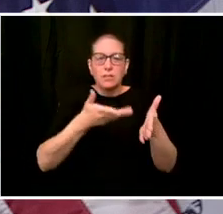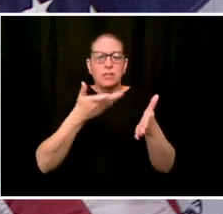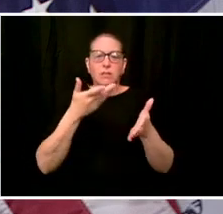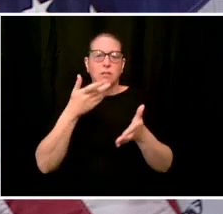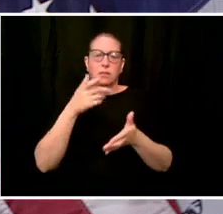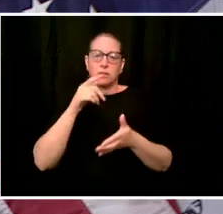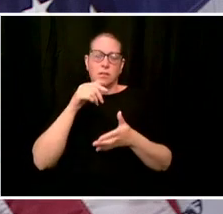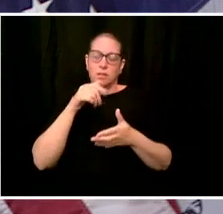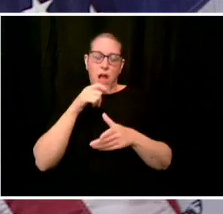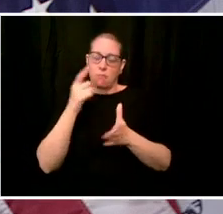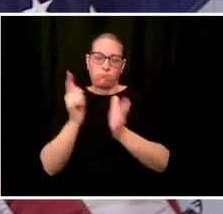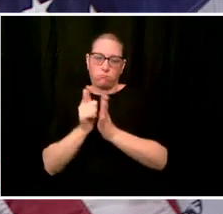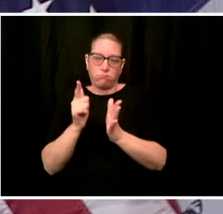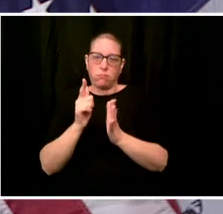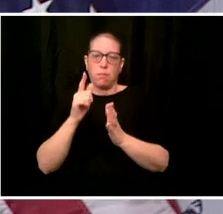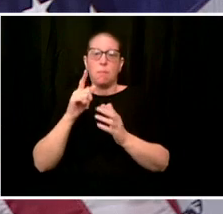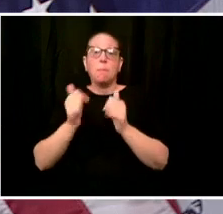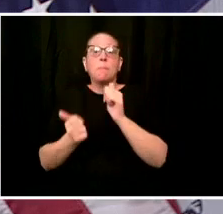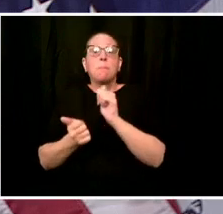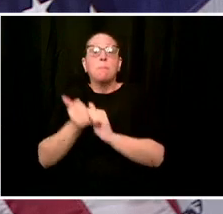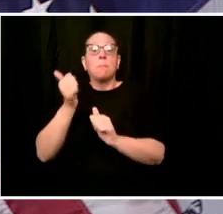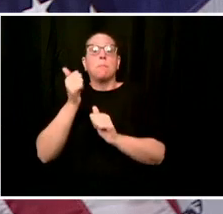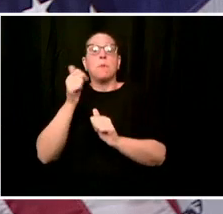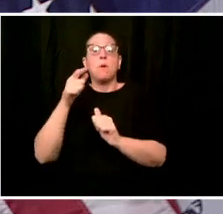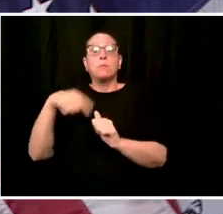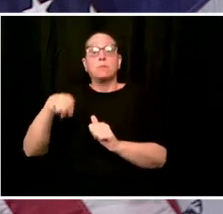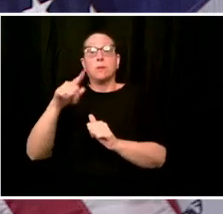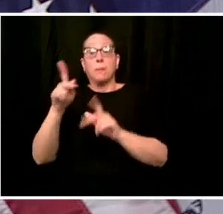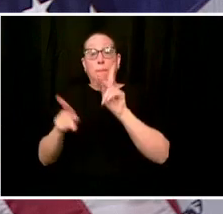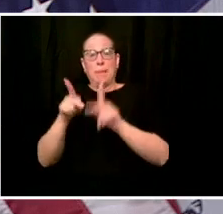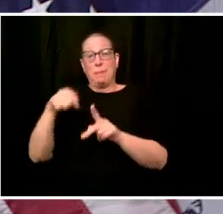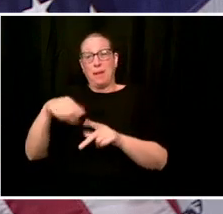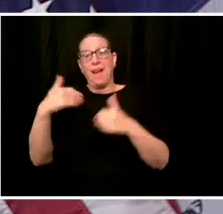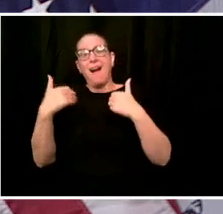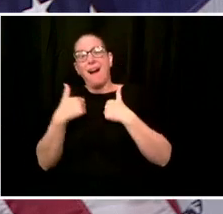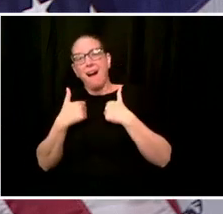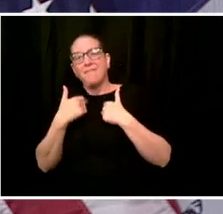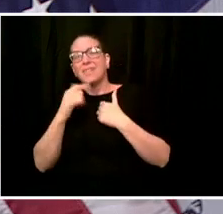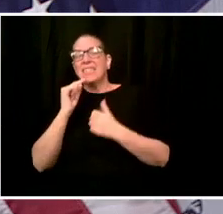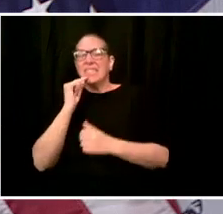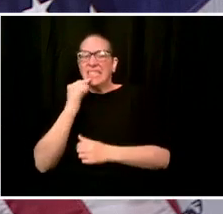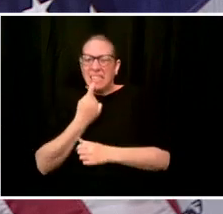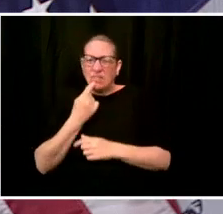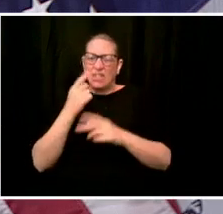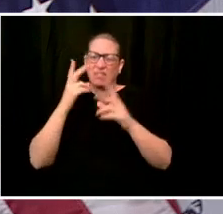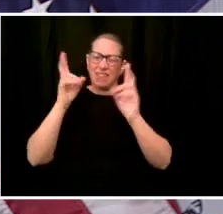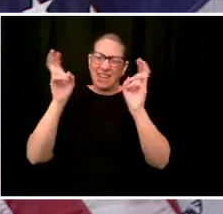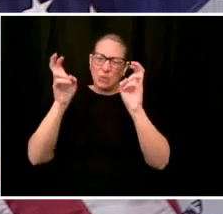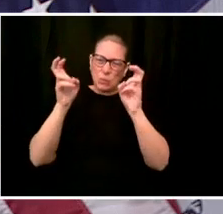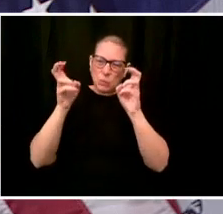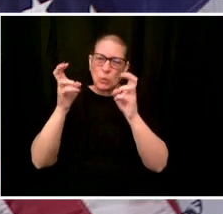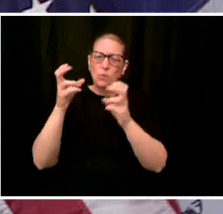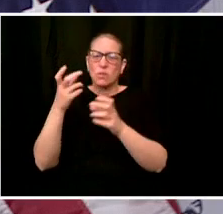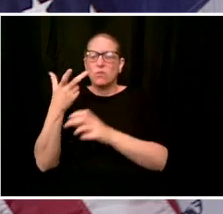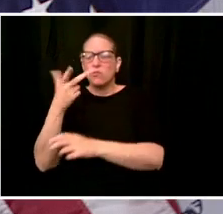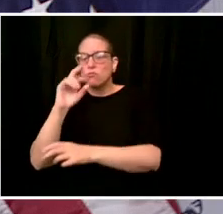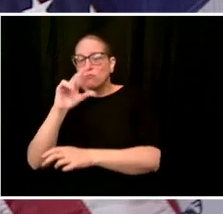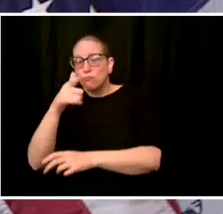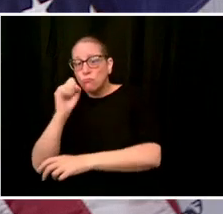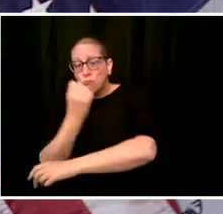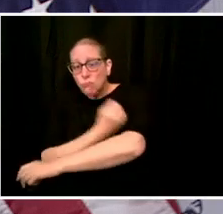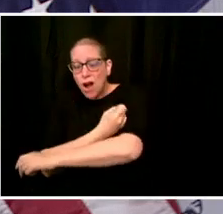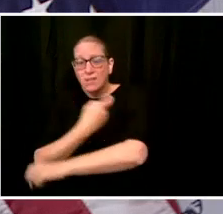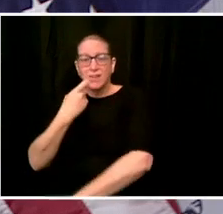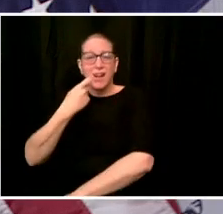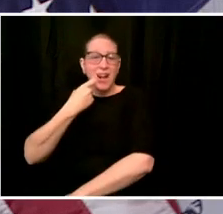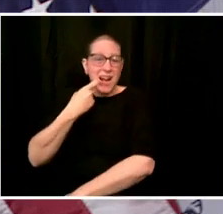mental health issues and or serious substance misuse issues. And you can't just say, here's a hotel room, that's